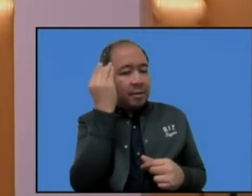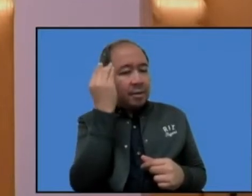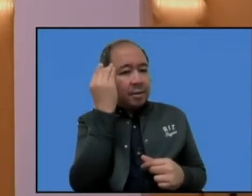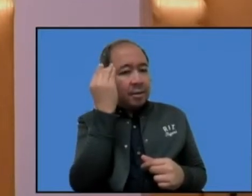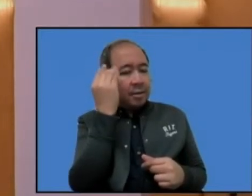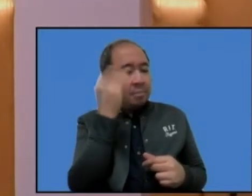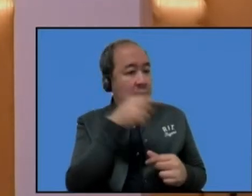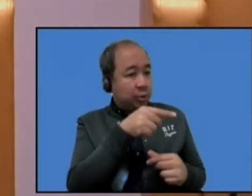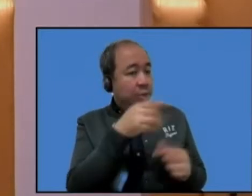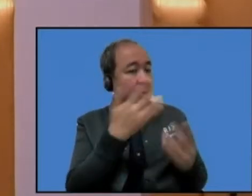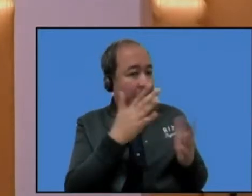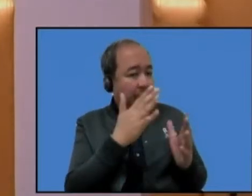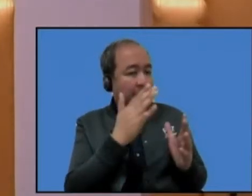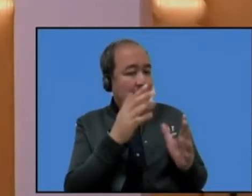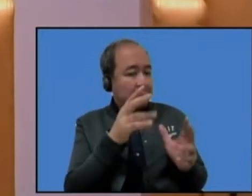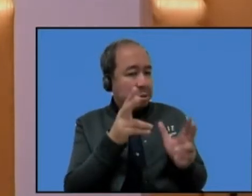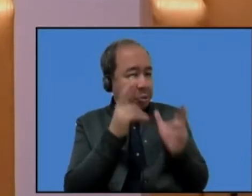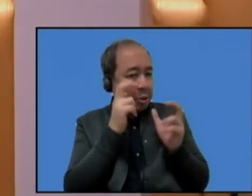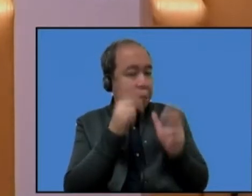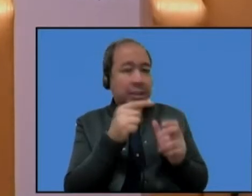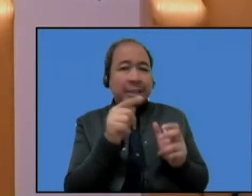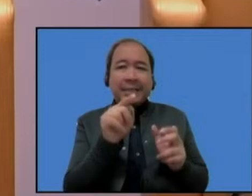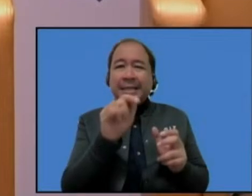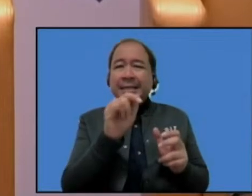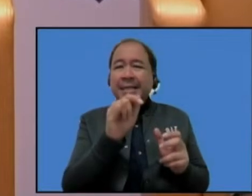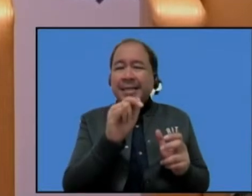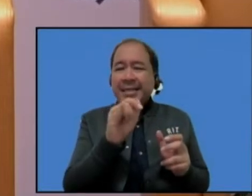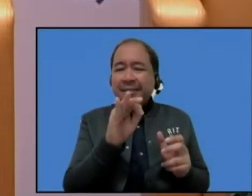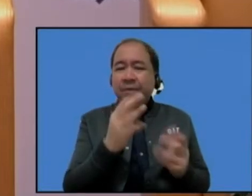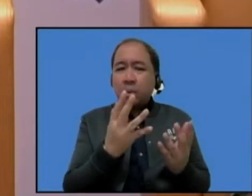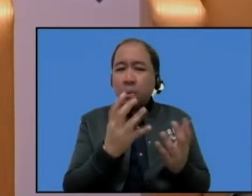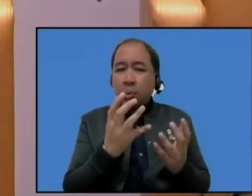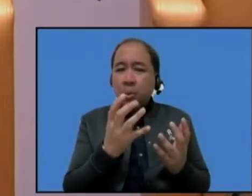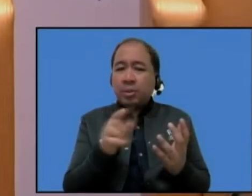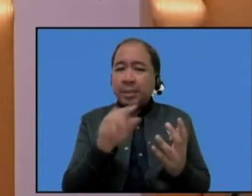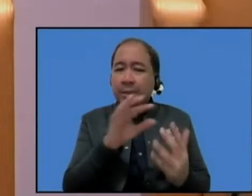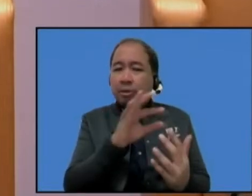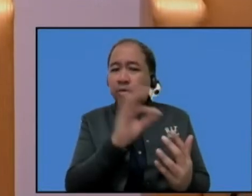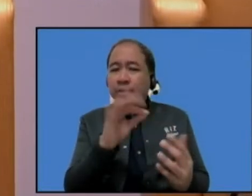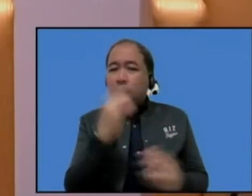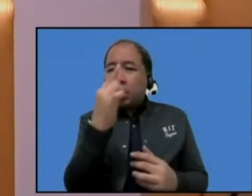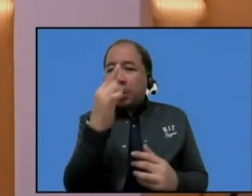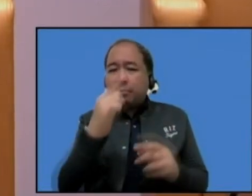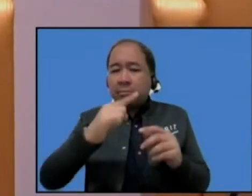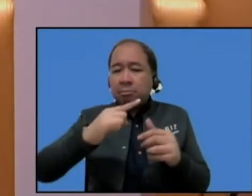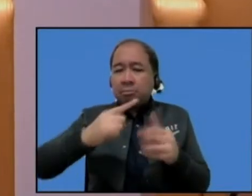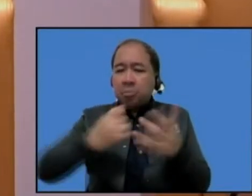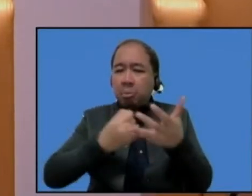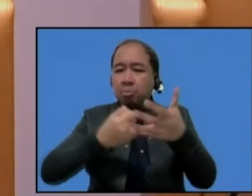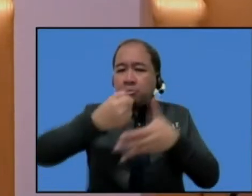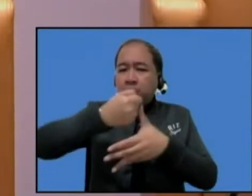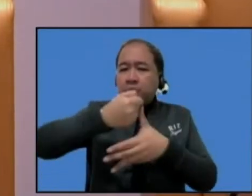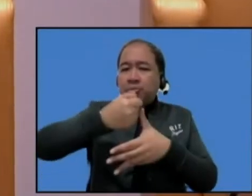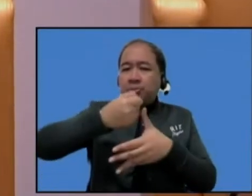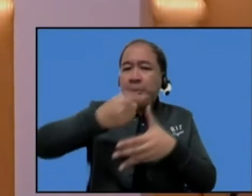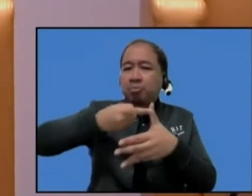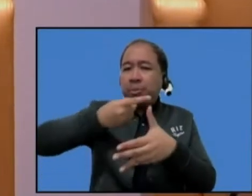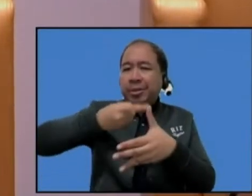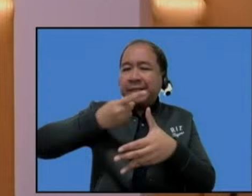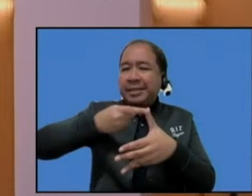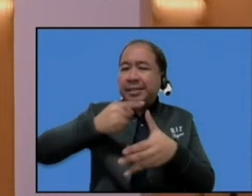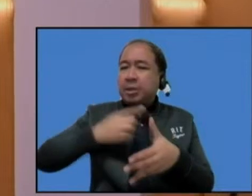the theme of, if you wanted to choose one regional priority that you think you want the member states here to focus